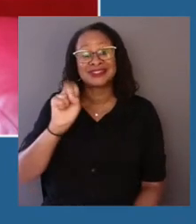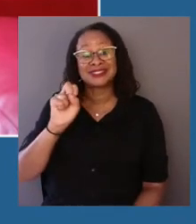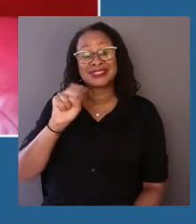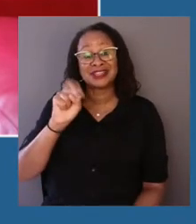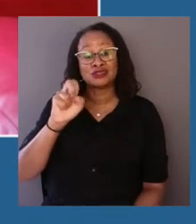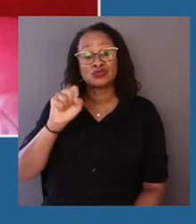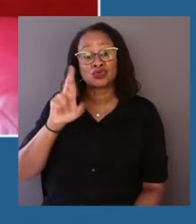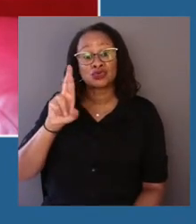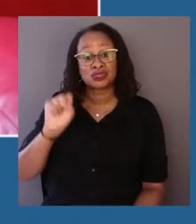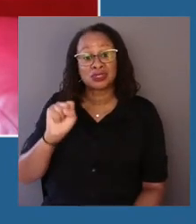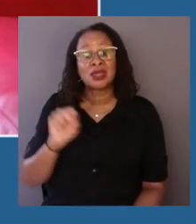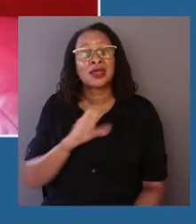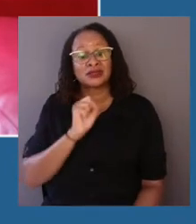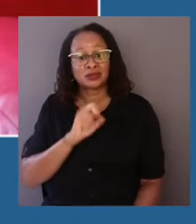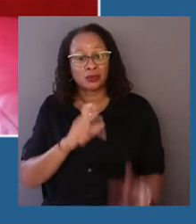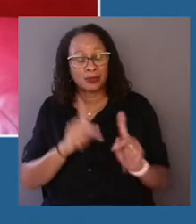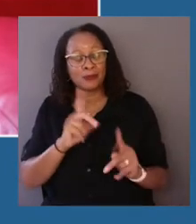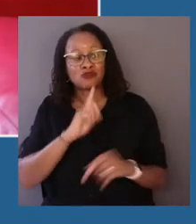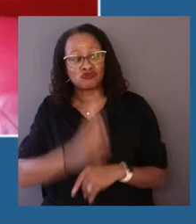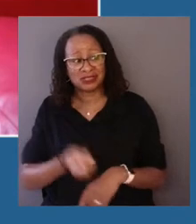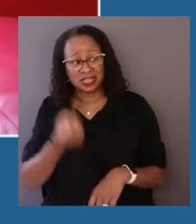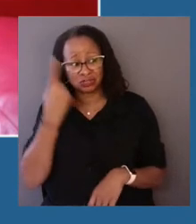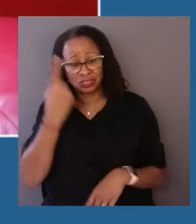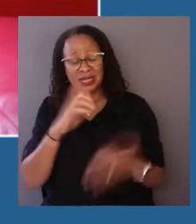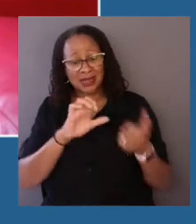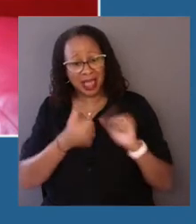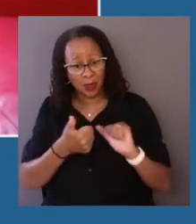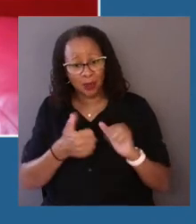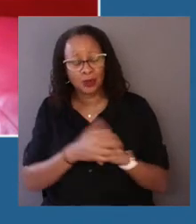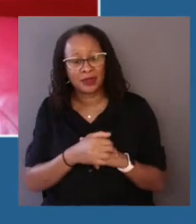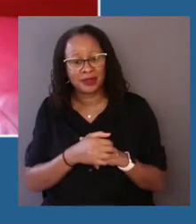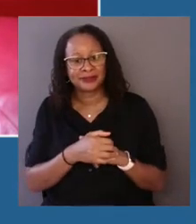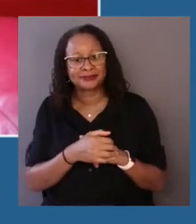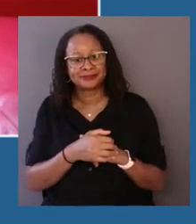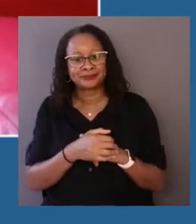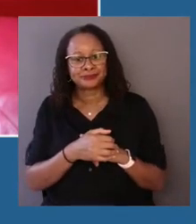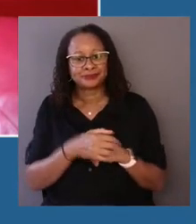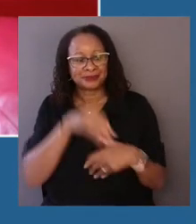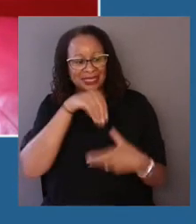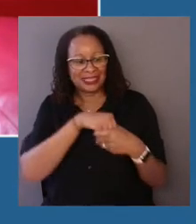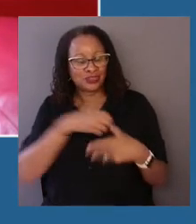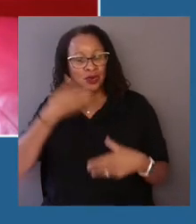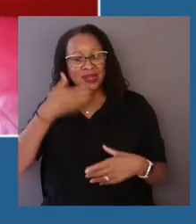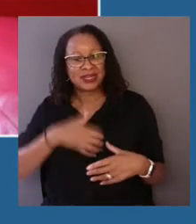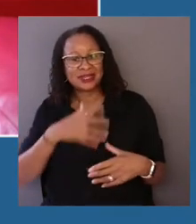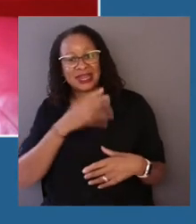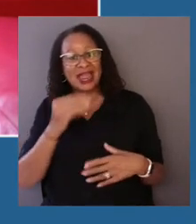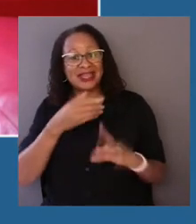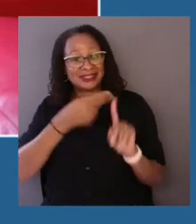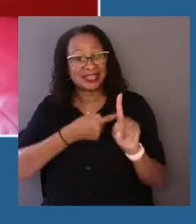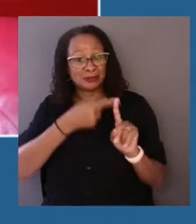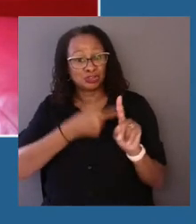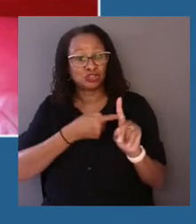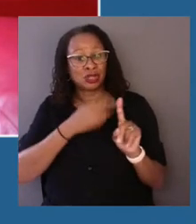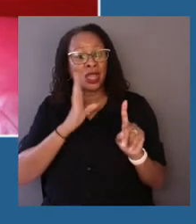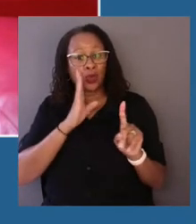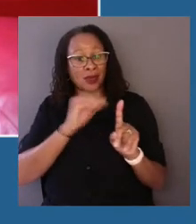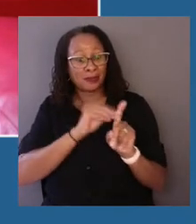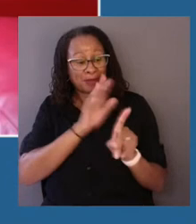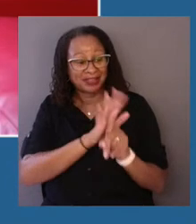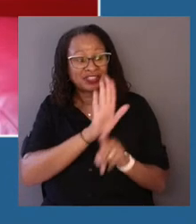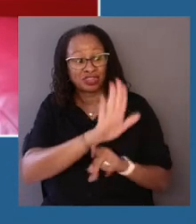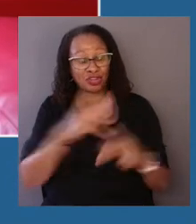really understand how their indoor heat and temperature was impacting their health